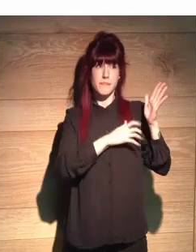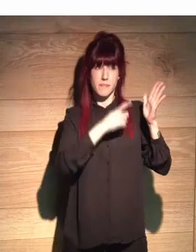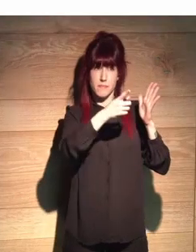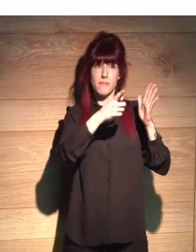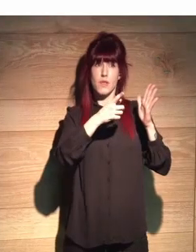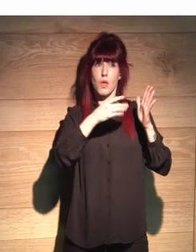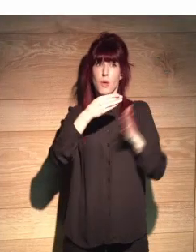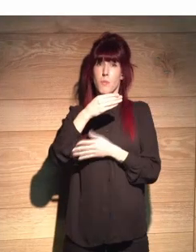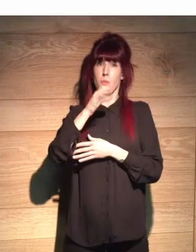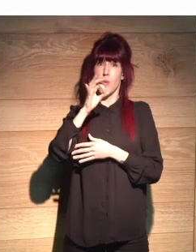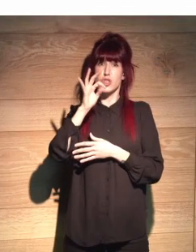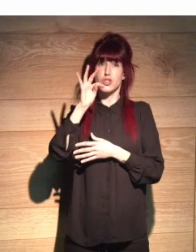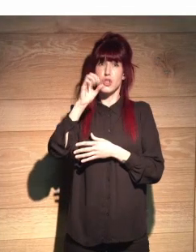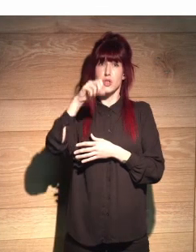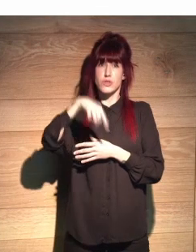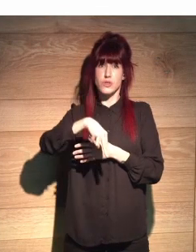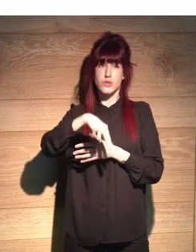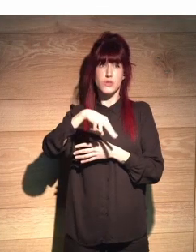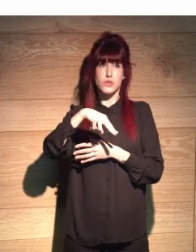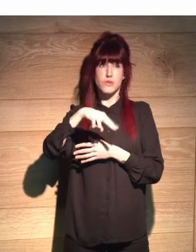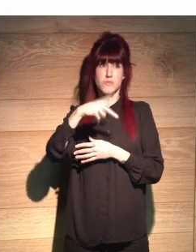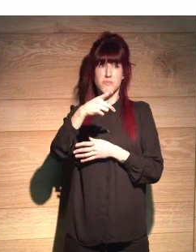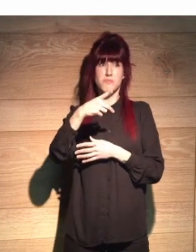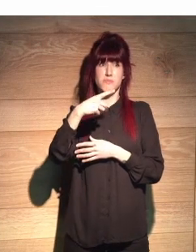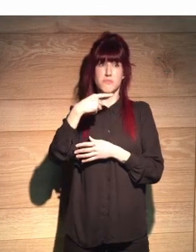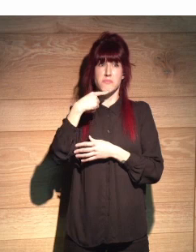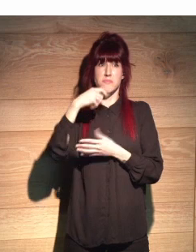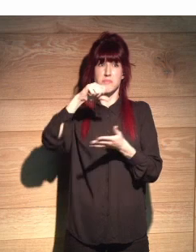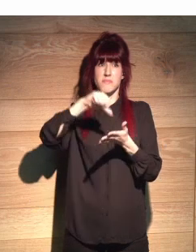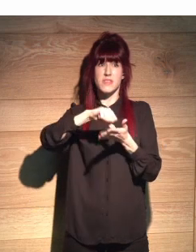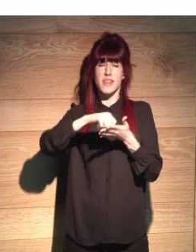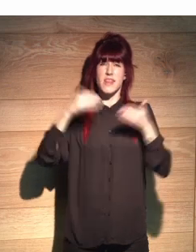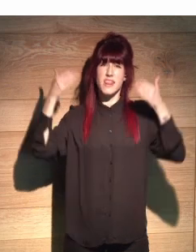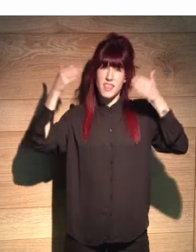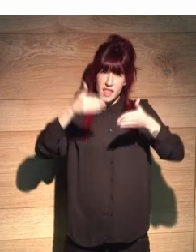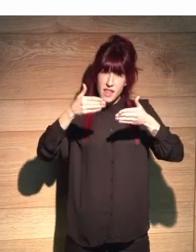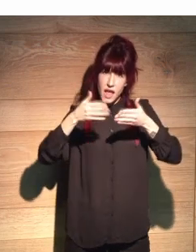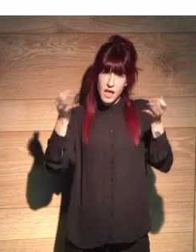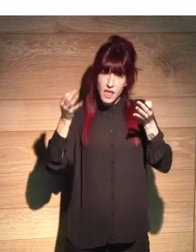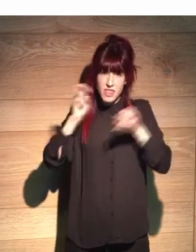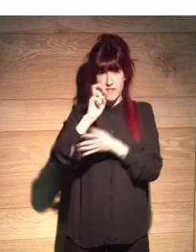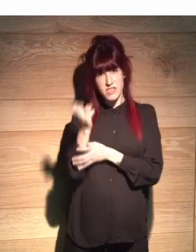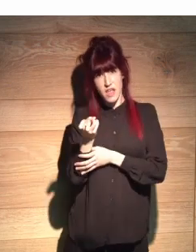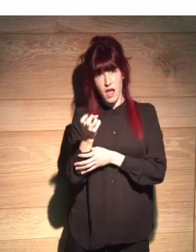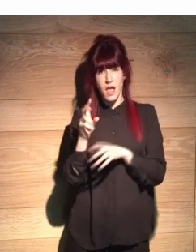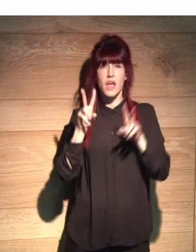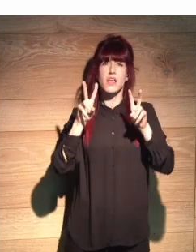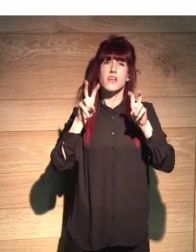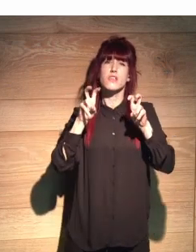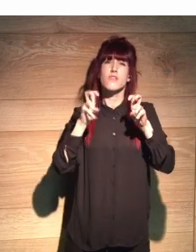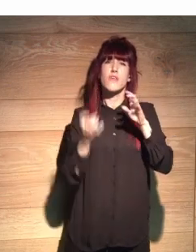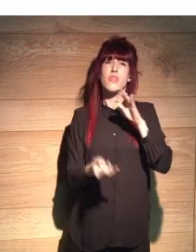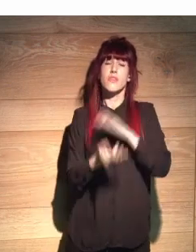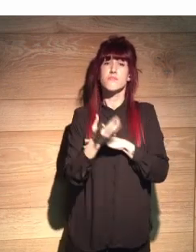study that focused on diversity and innovation. And this survey,